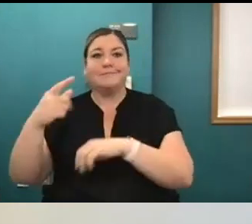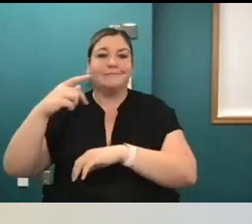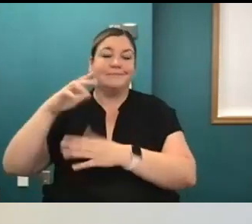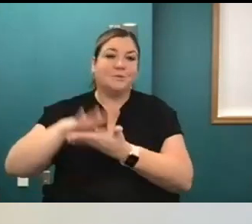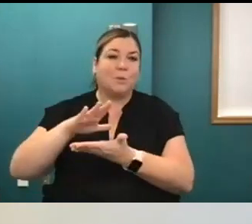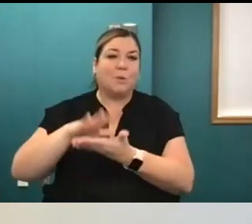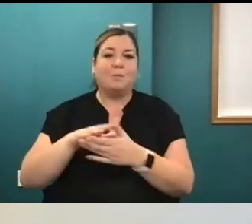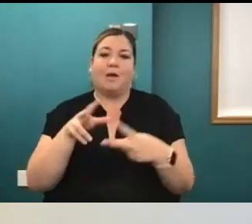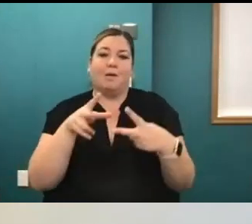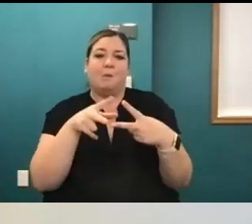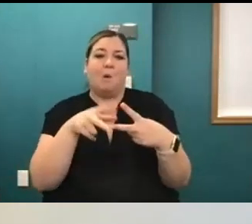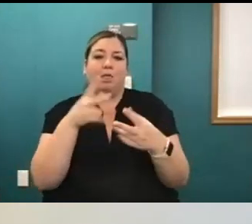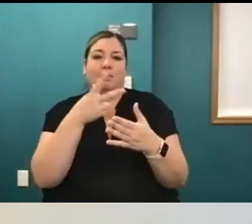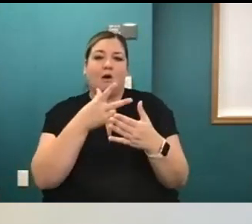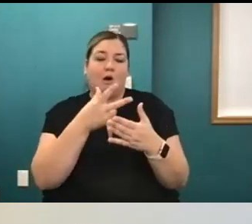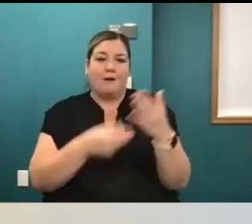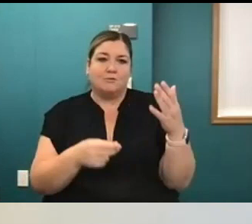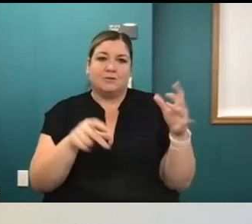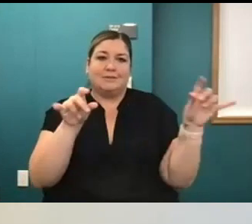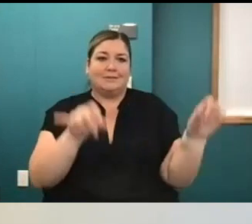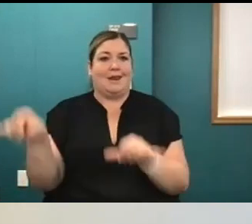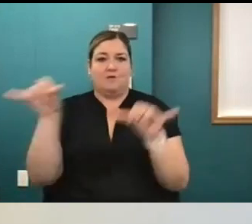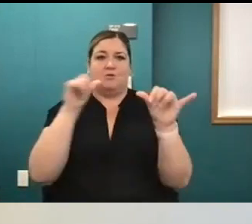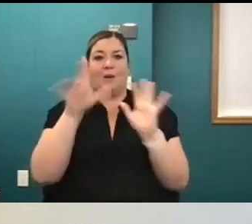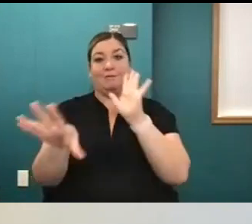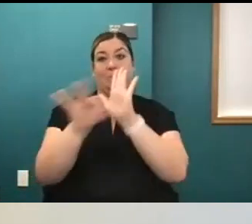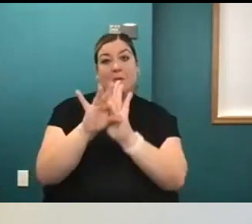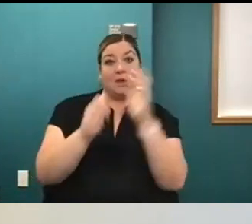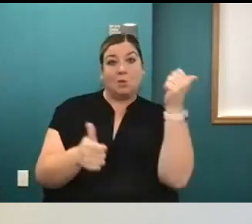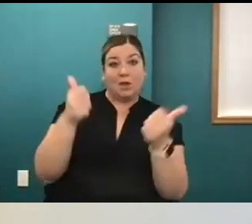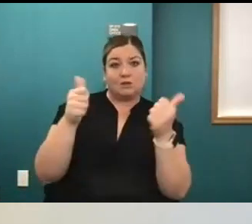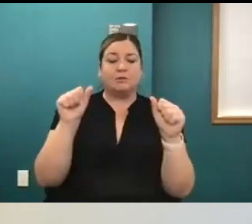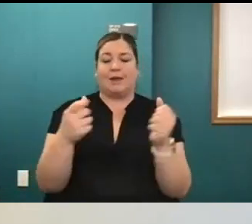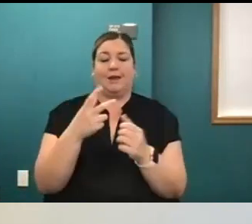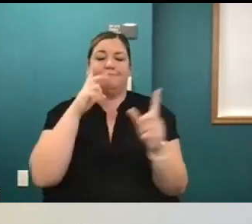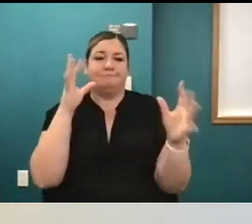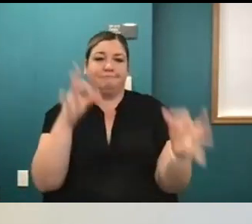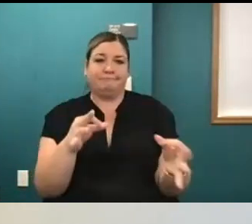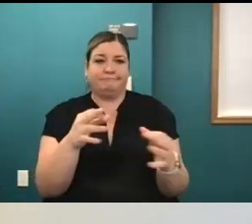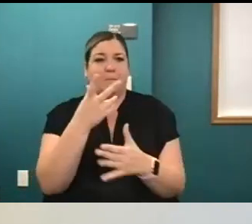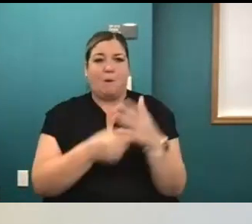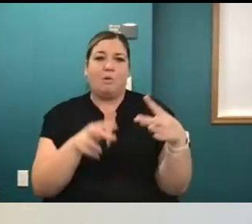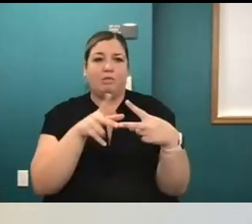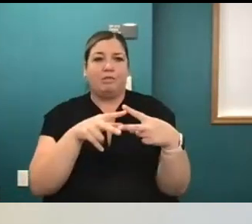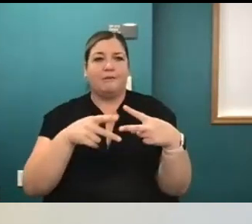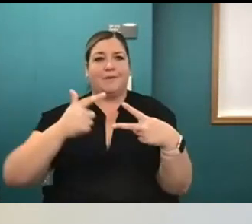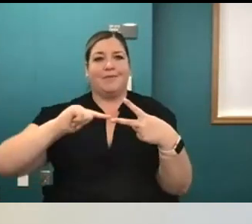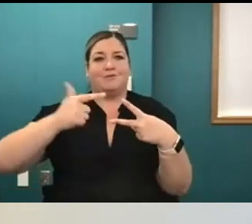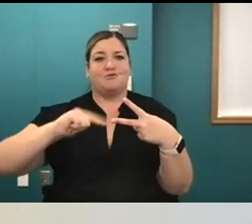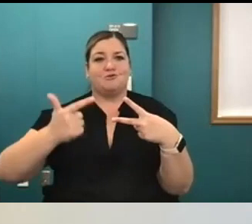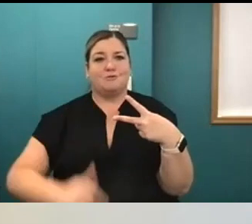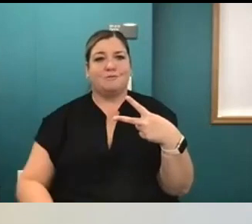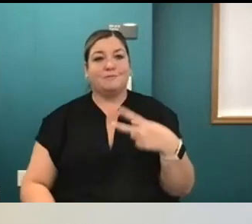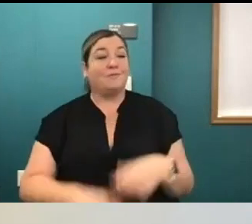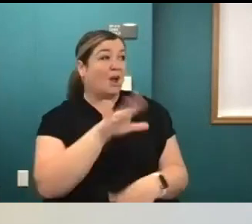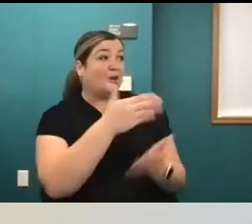standard with the Sonnet 2, so they're not going to have to choose one over the other. They'll have utilization of both. Are your new batteries better